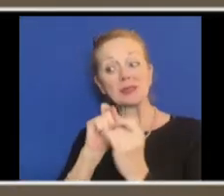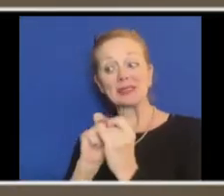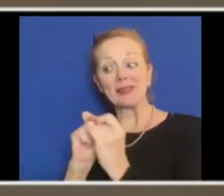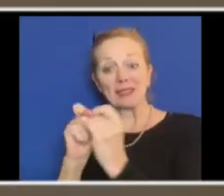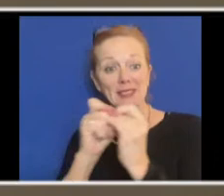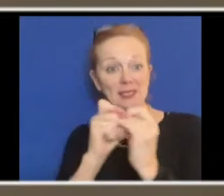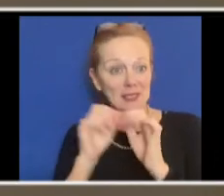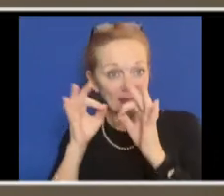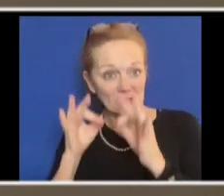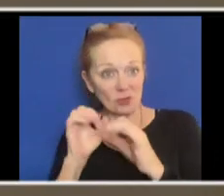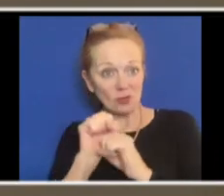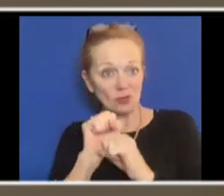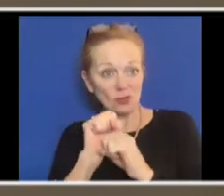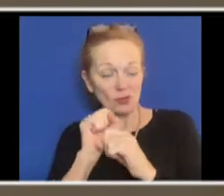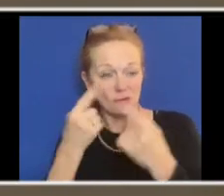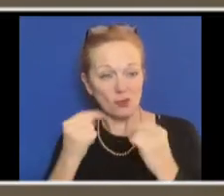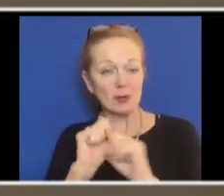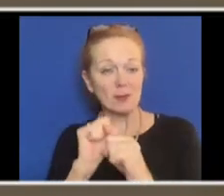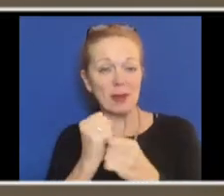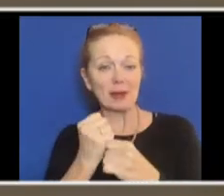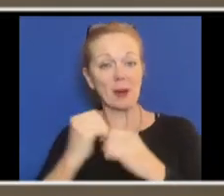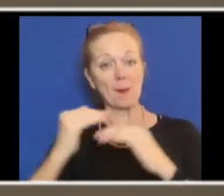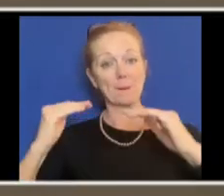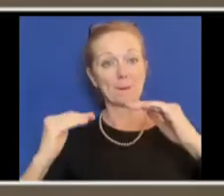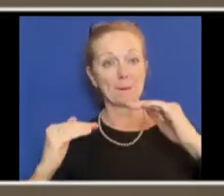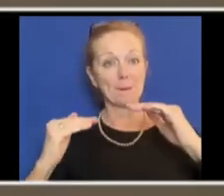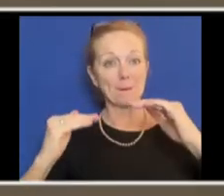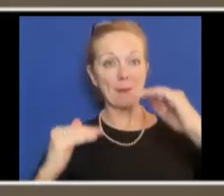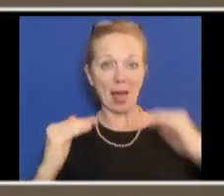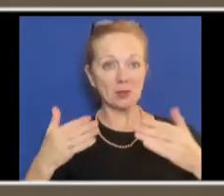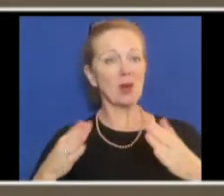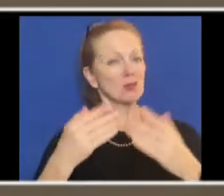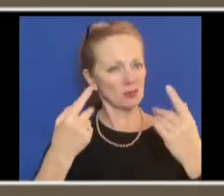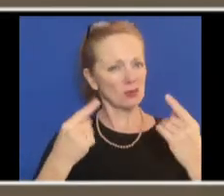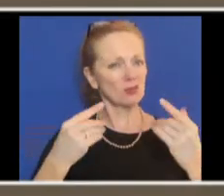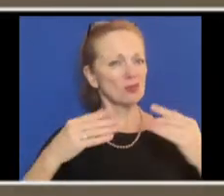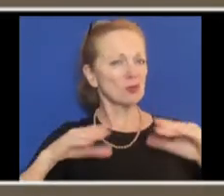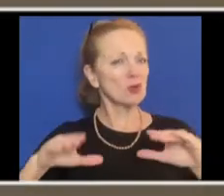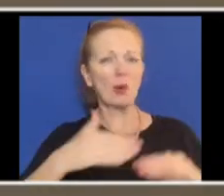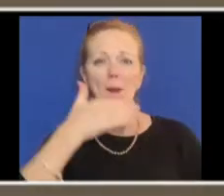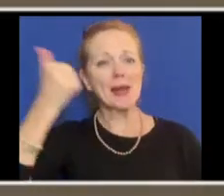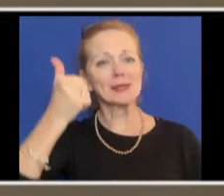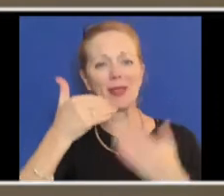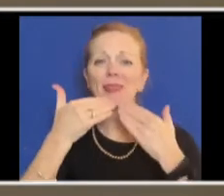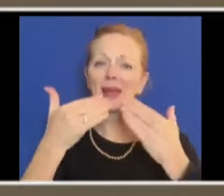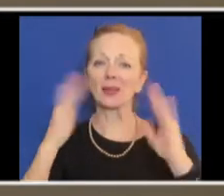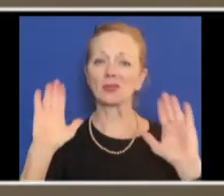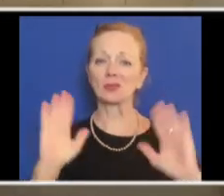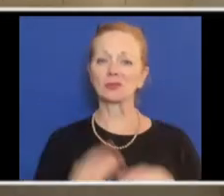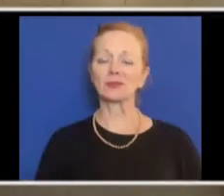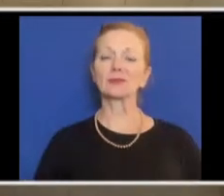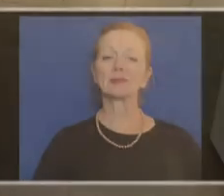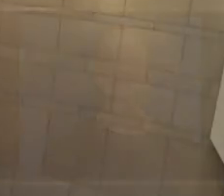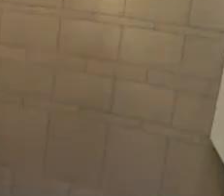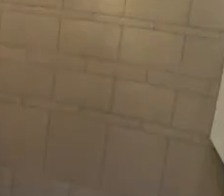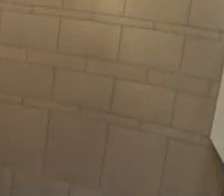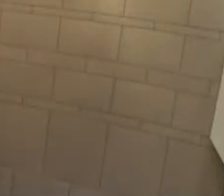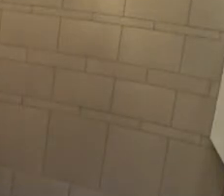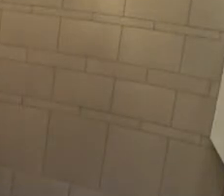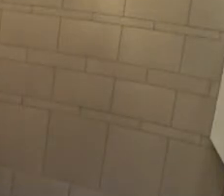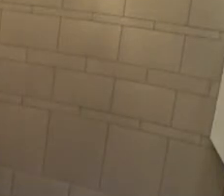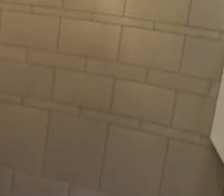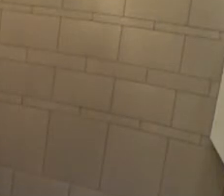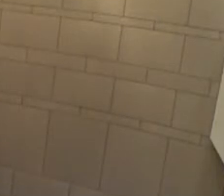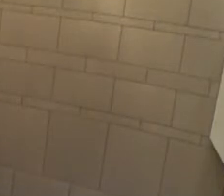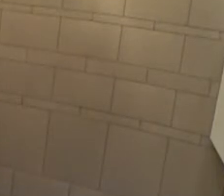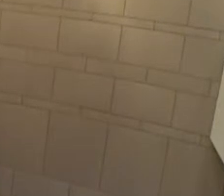in a balanced Manner and know that we're doing our best thank you call the question um no everybody has not going to